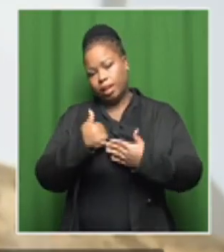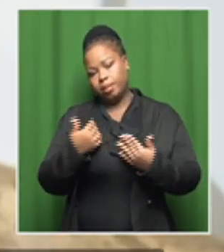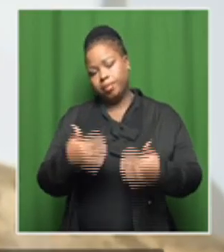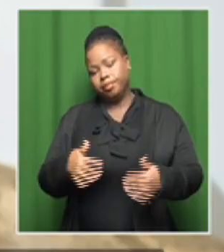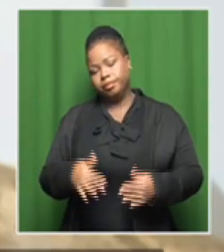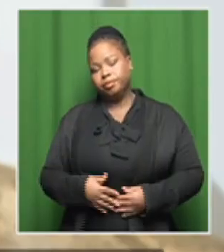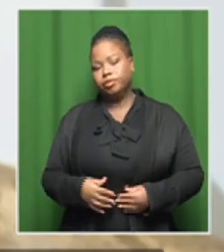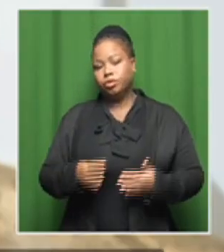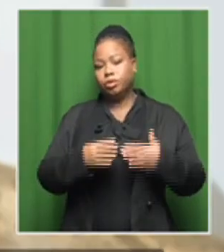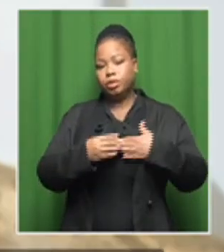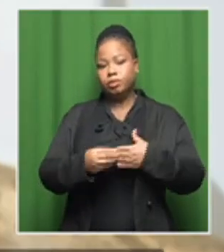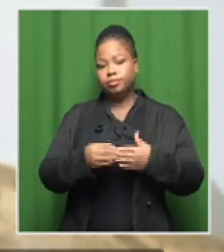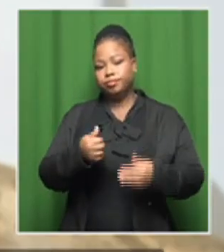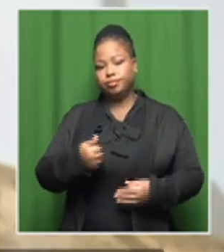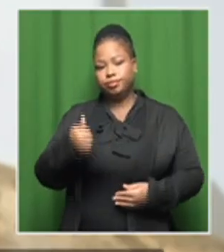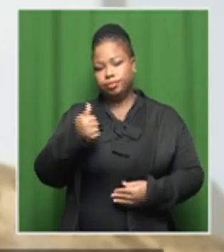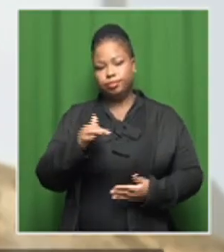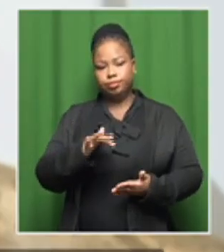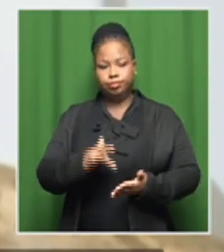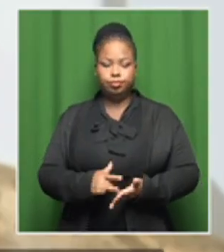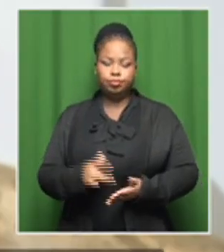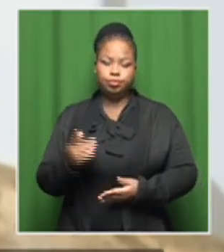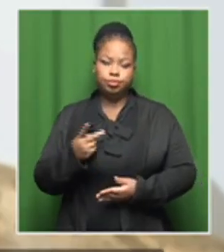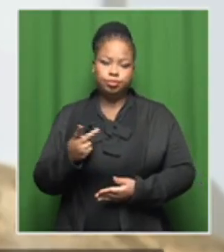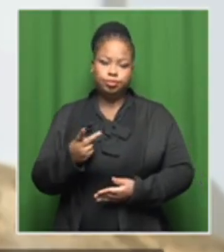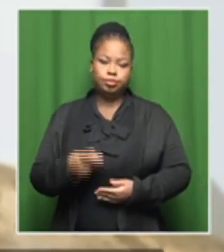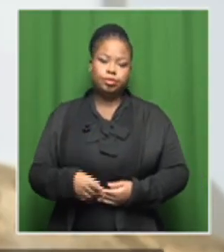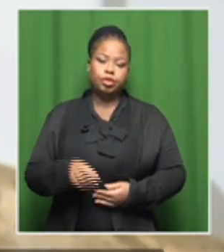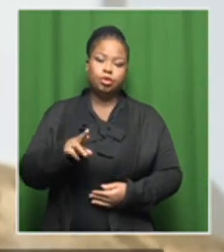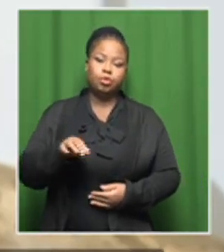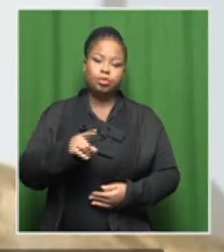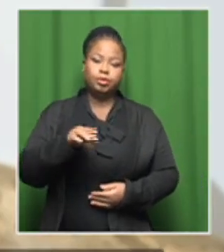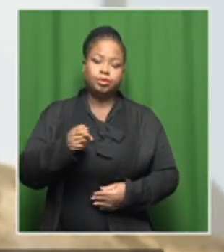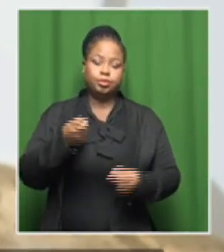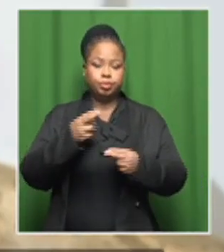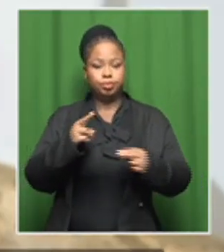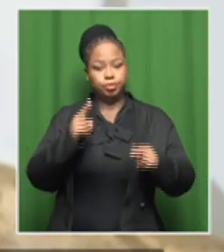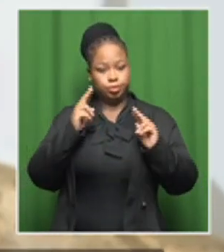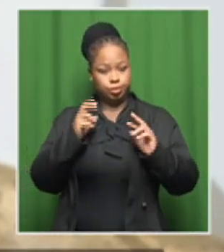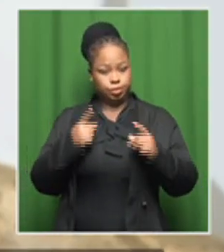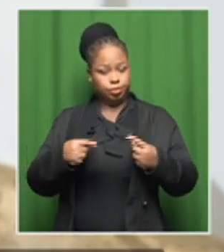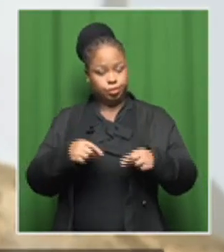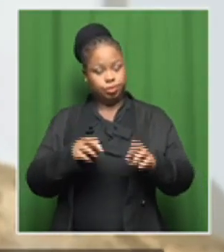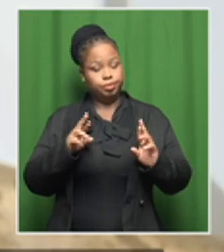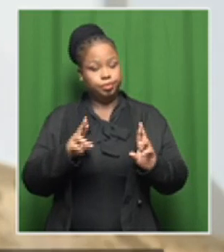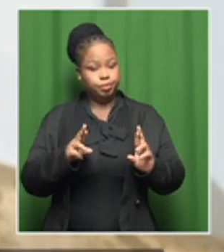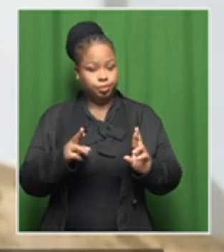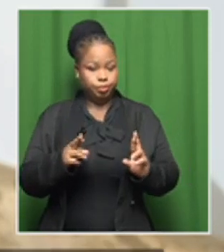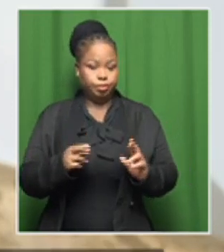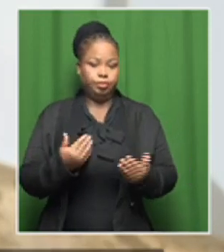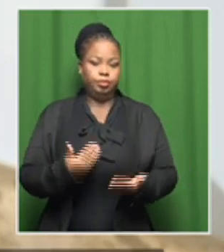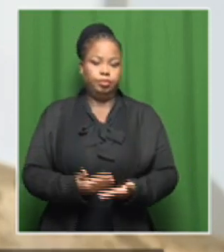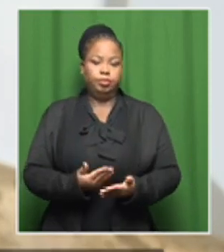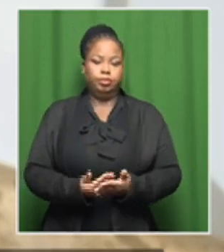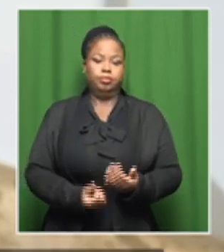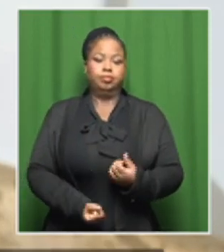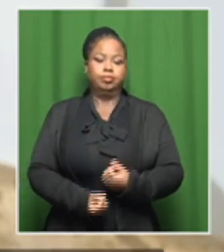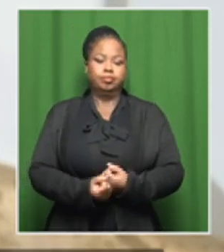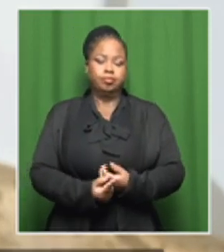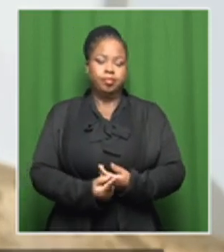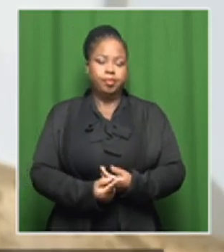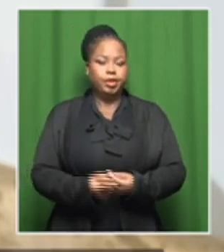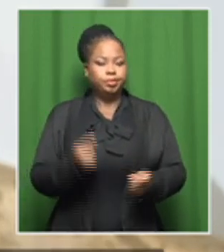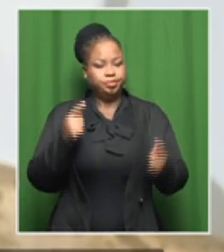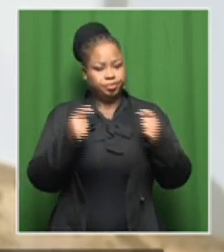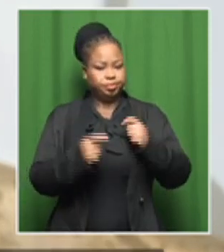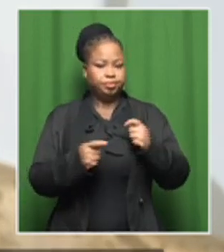her leadership position at Rhodes University, we hope that it could really lead to the type of transformation that